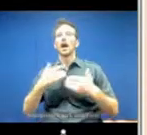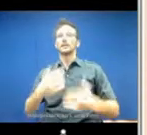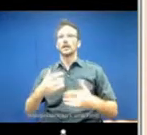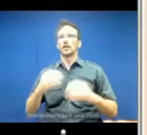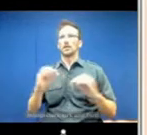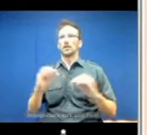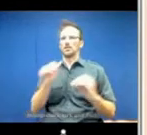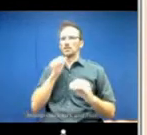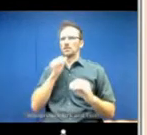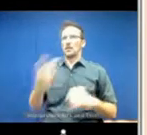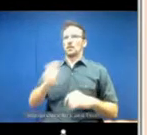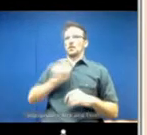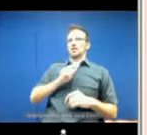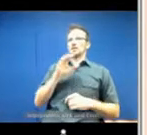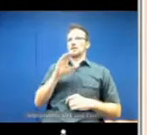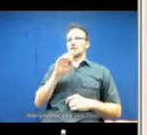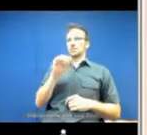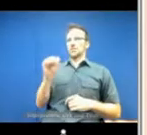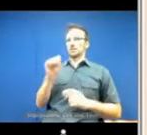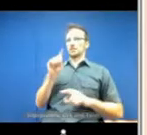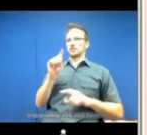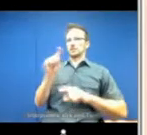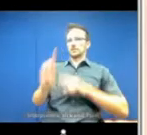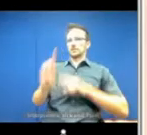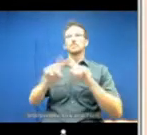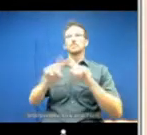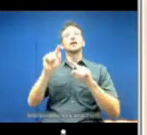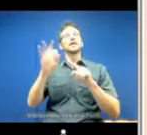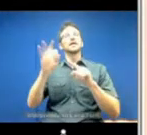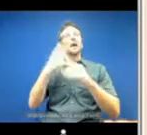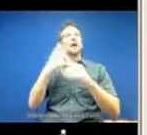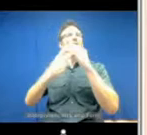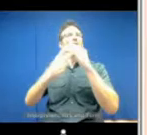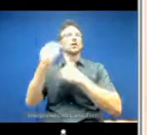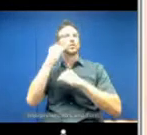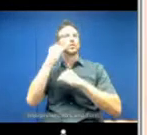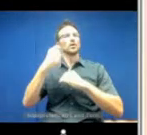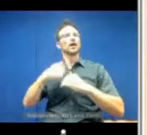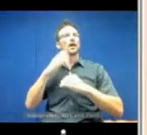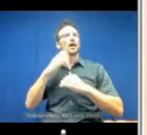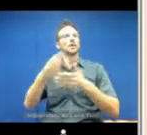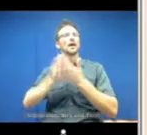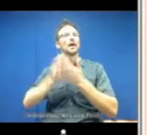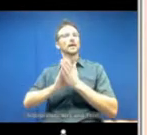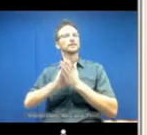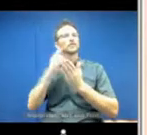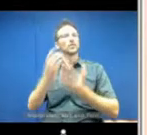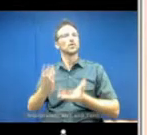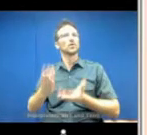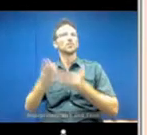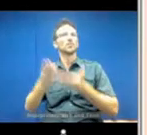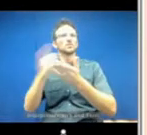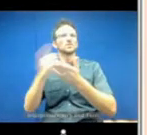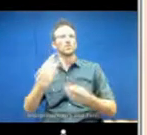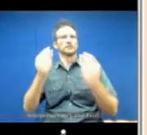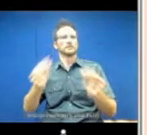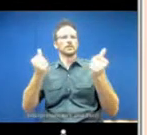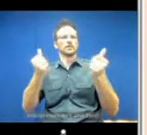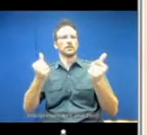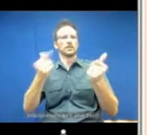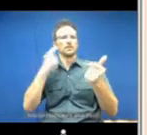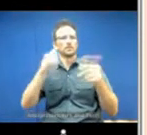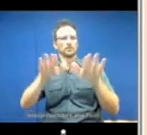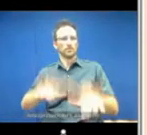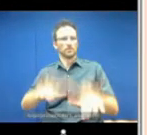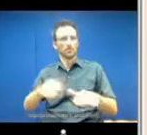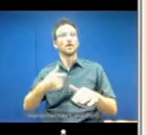going to be writing a motion for summary judgment, then I would try to get the witness on my cross-examination.